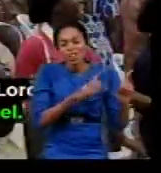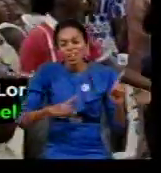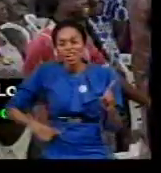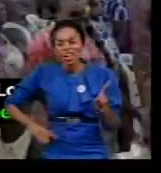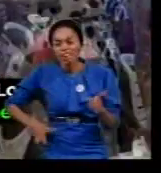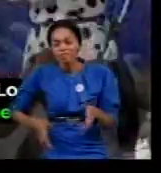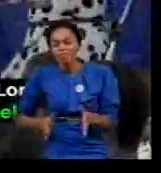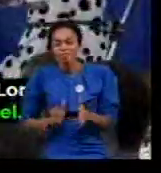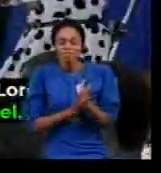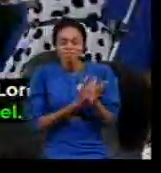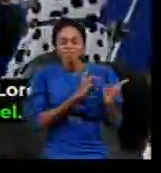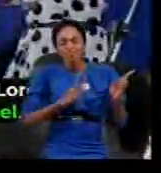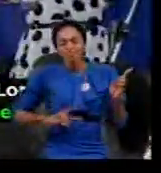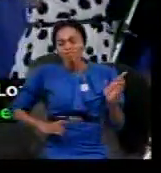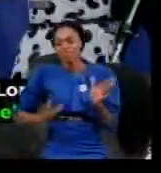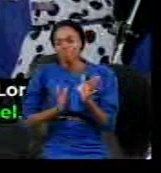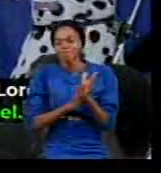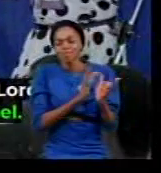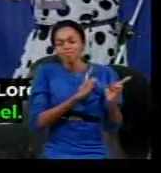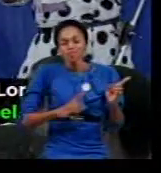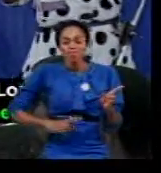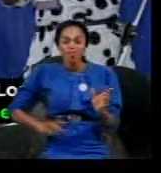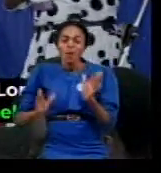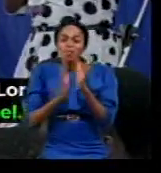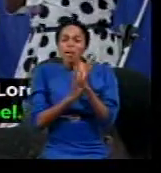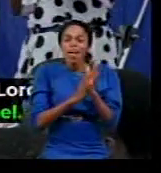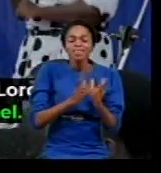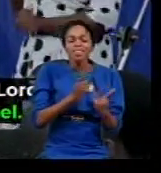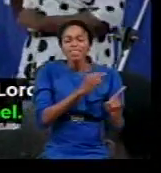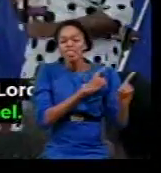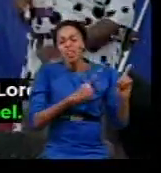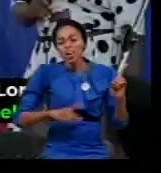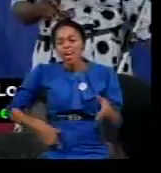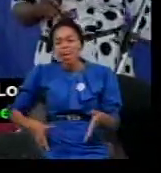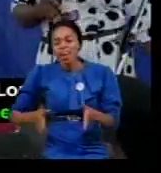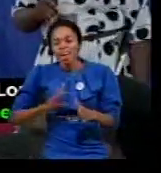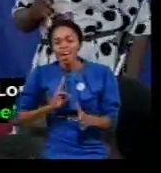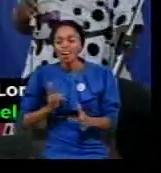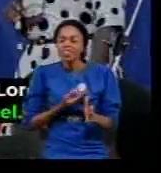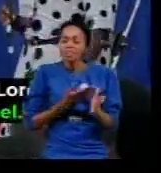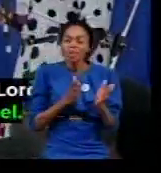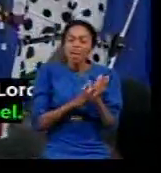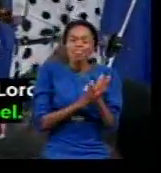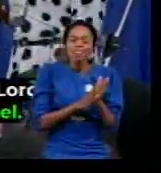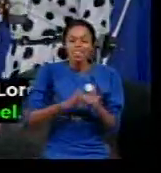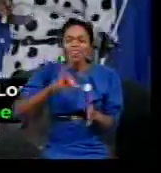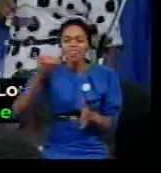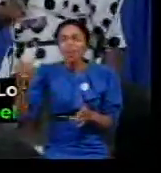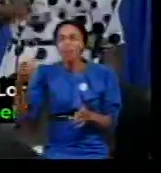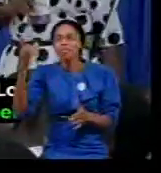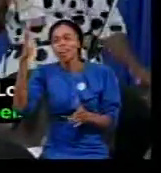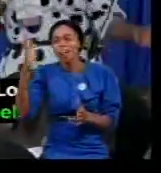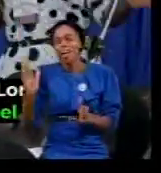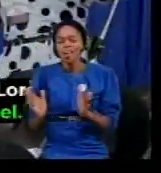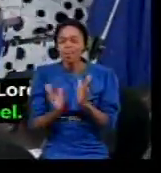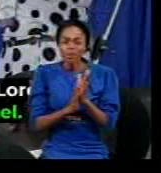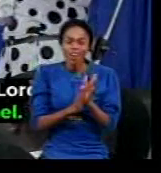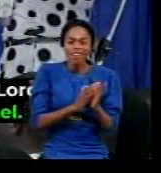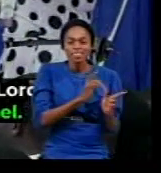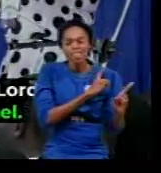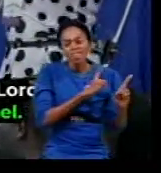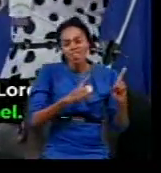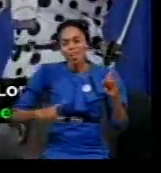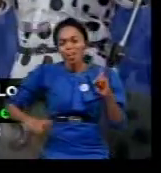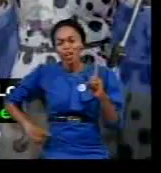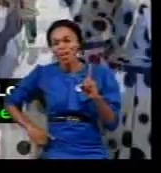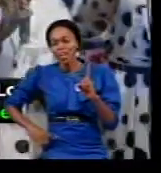he put in a basket, and he put the broth in a pot, and brought it out unto him